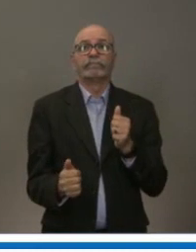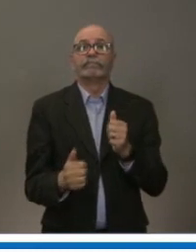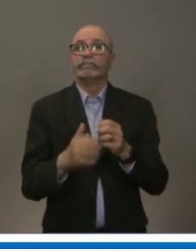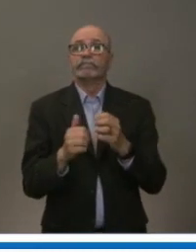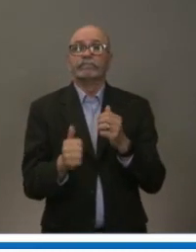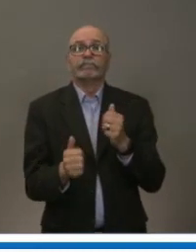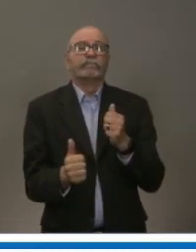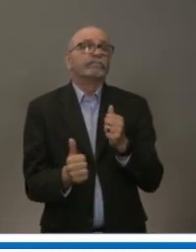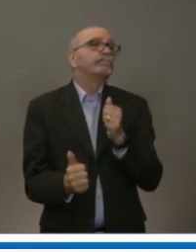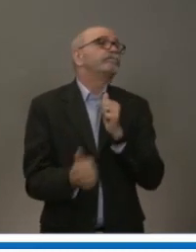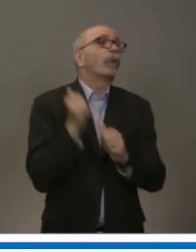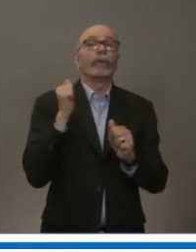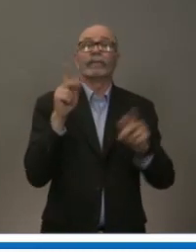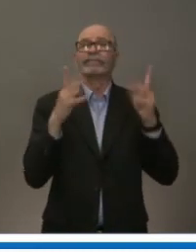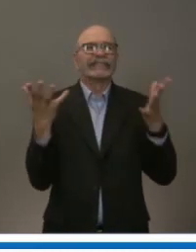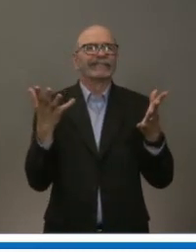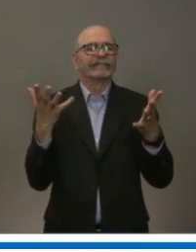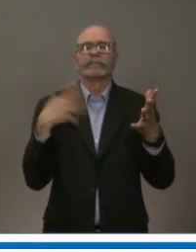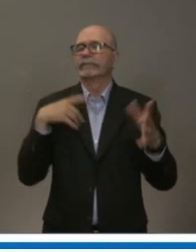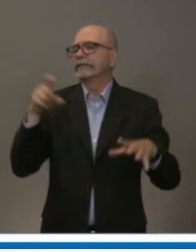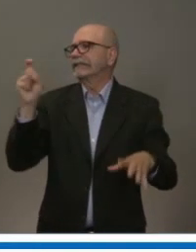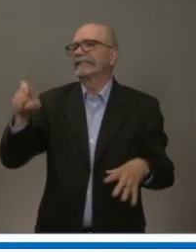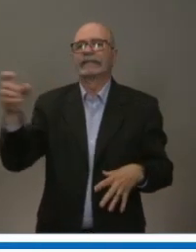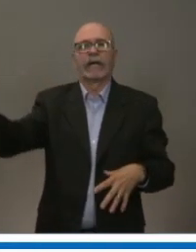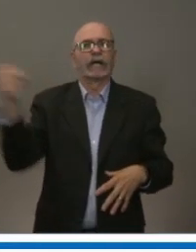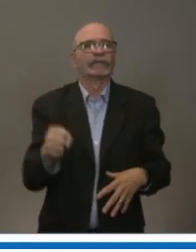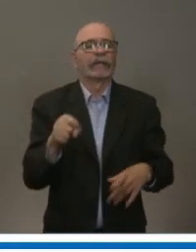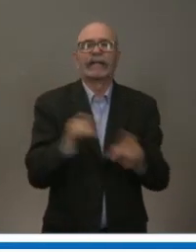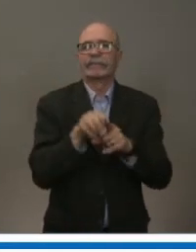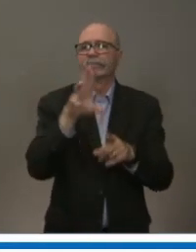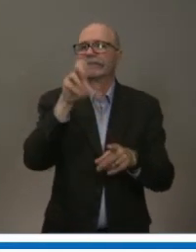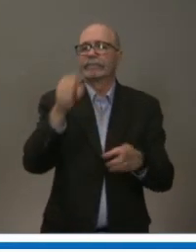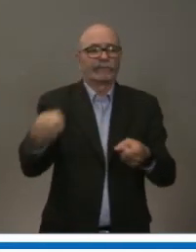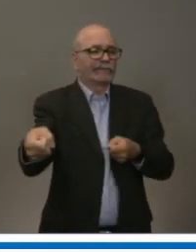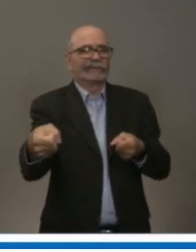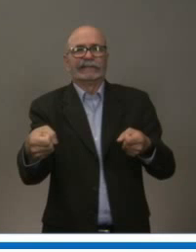essential. We have people that need to get to work, and not everybody has the